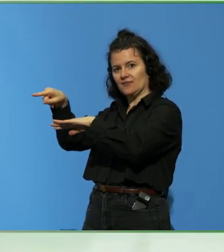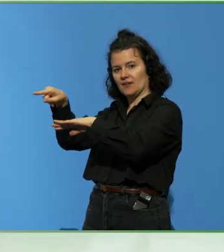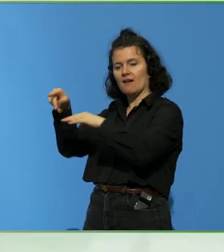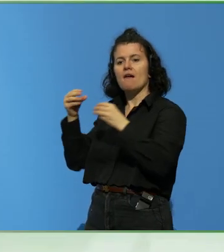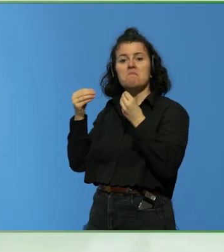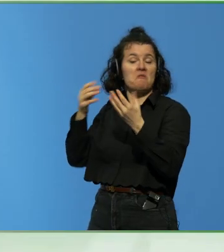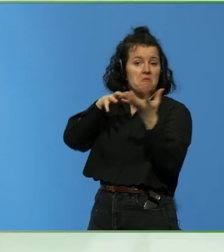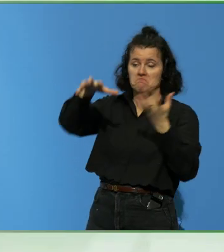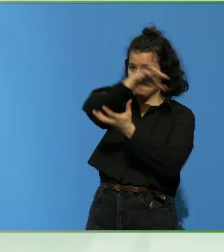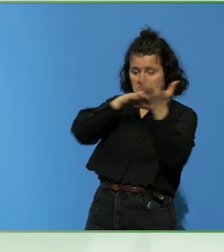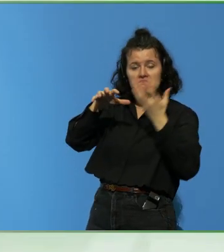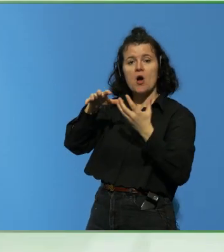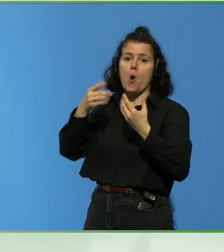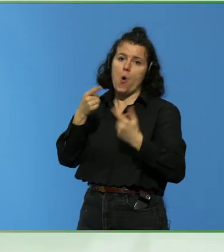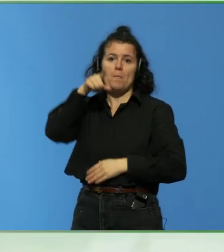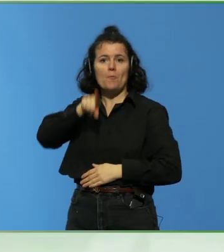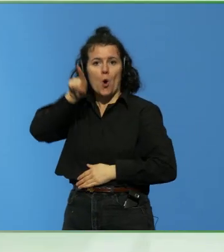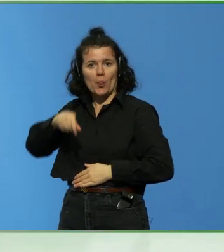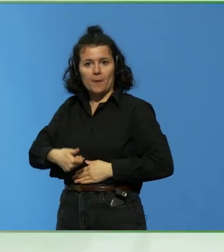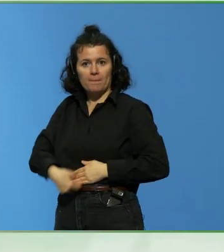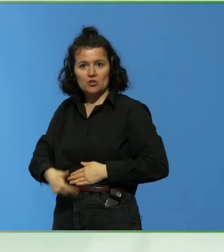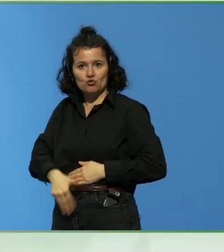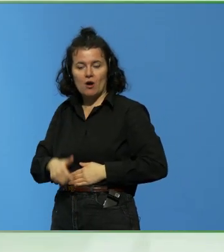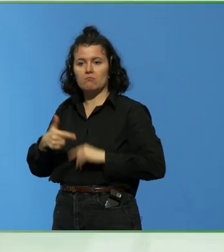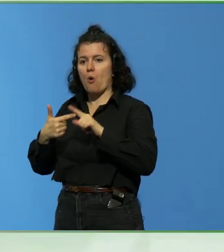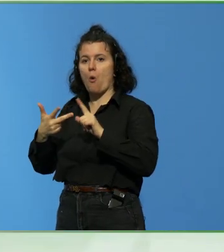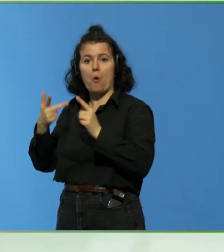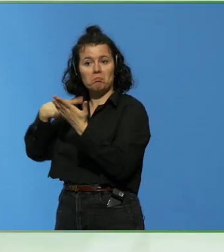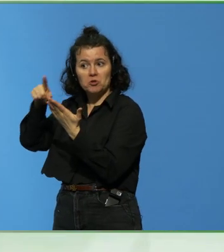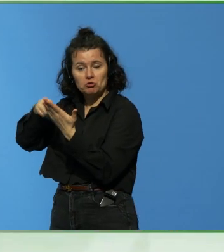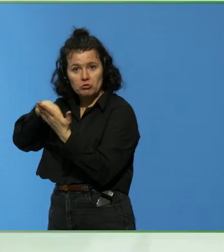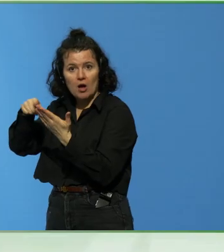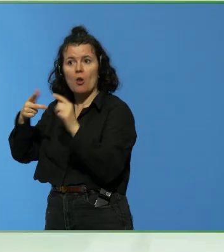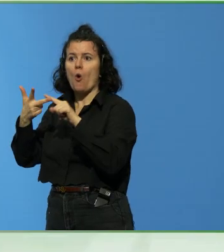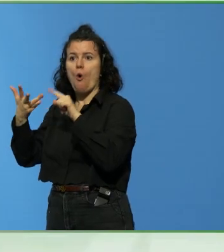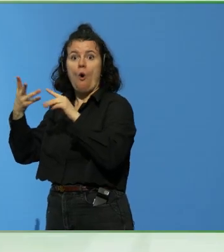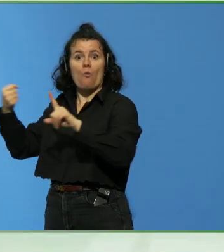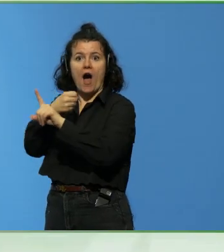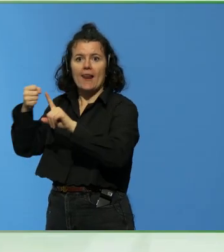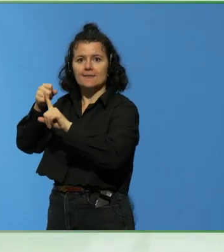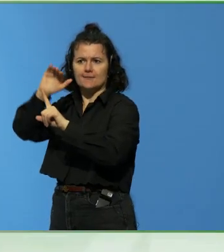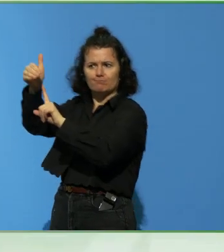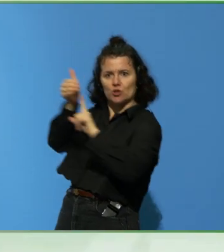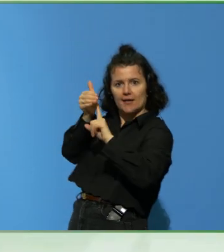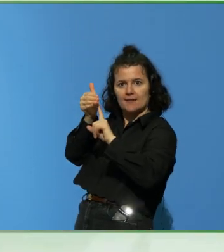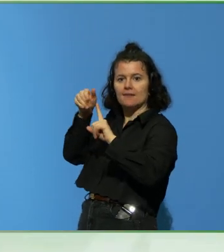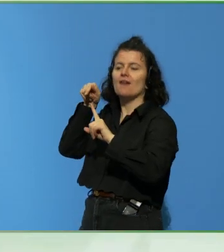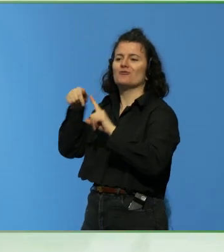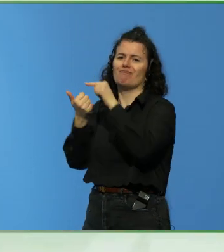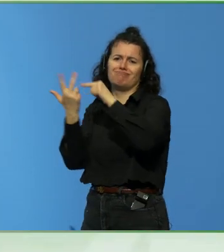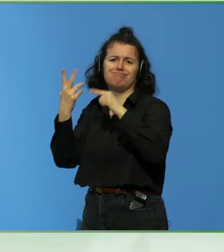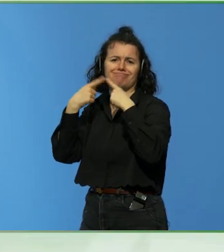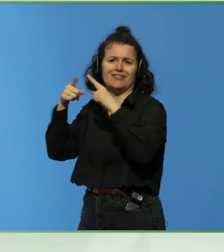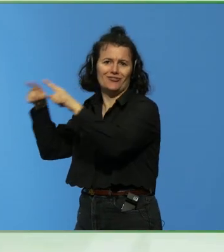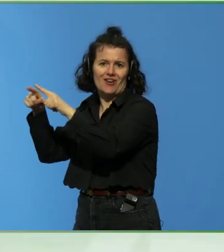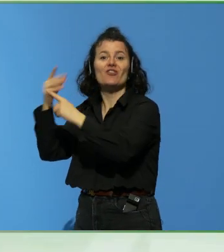health initiatives to digital tools, addressing gender-based violence and protection. We have 4 presenters on our stage who